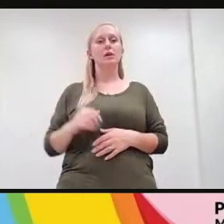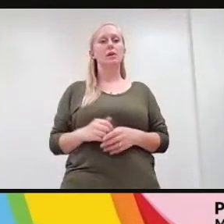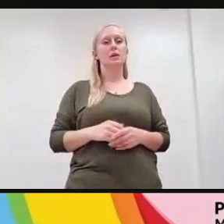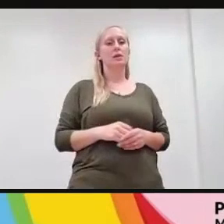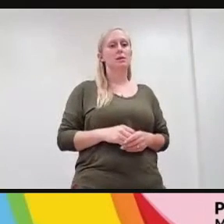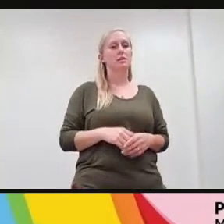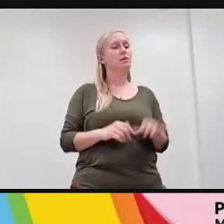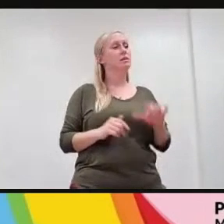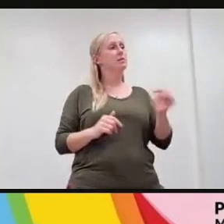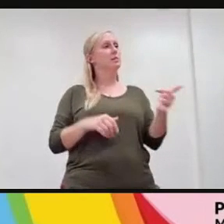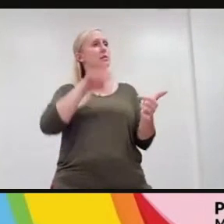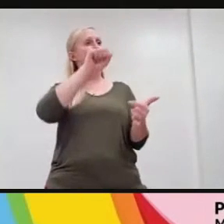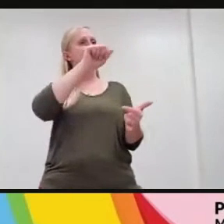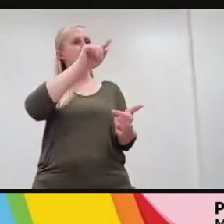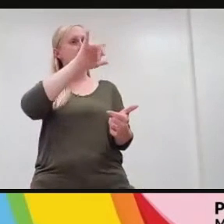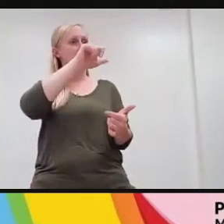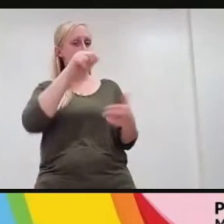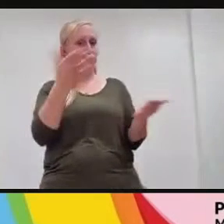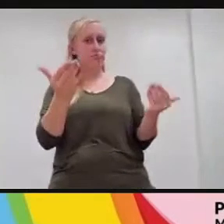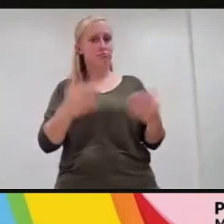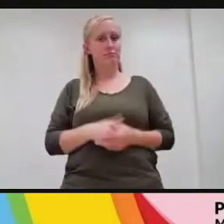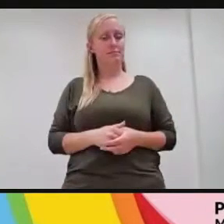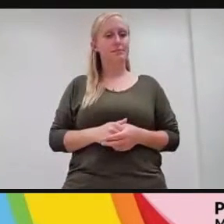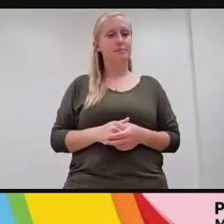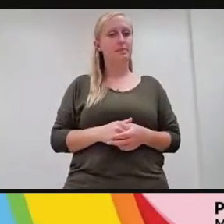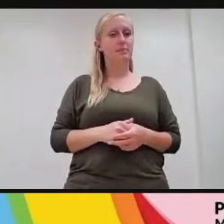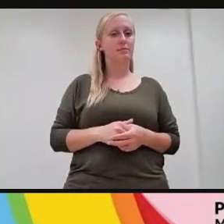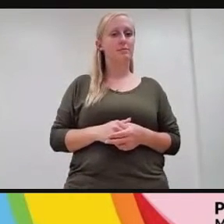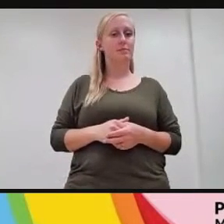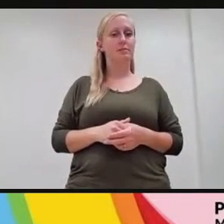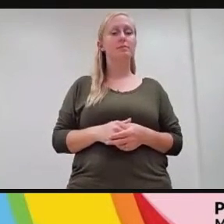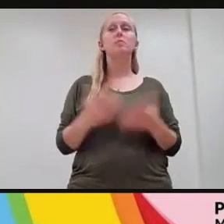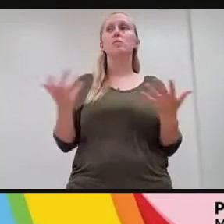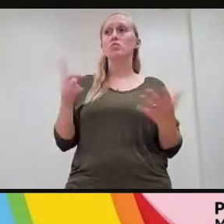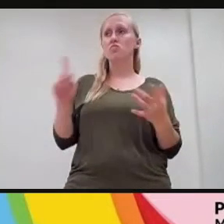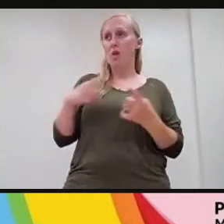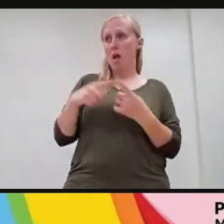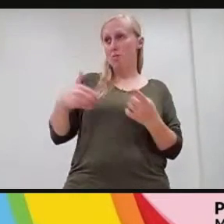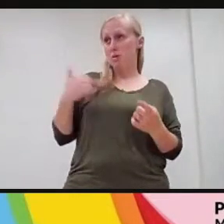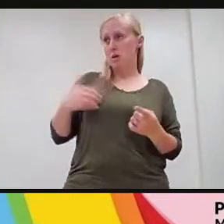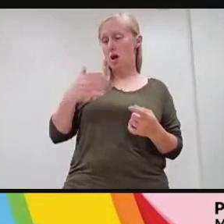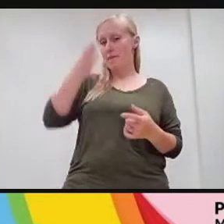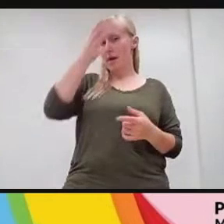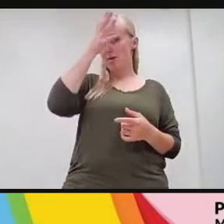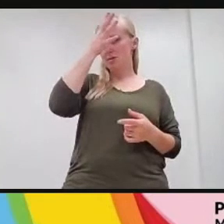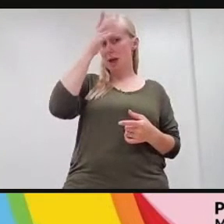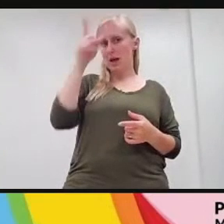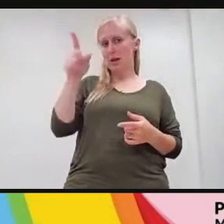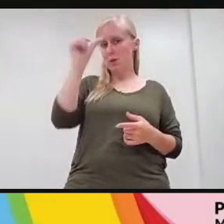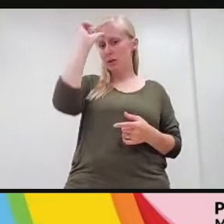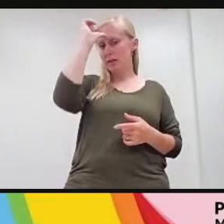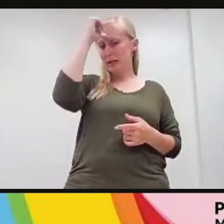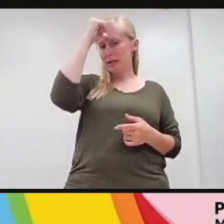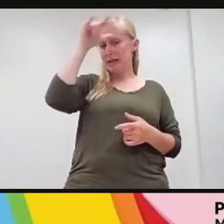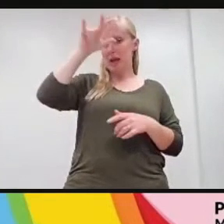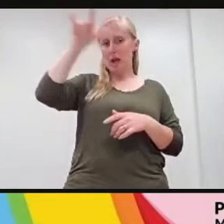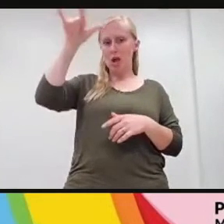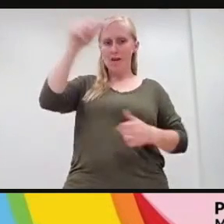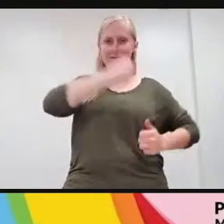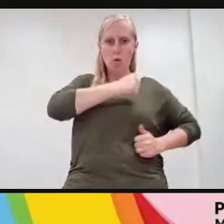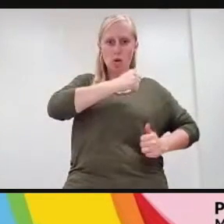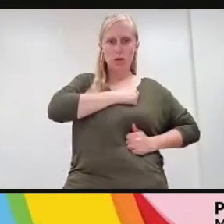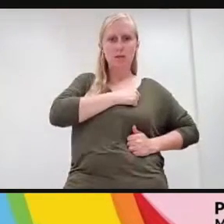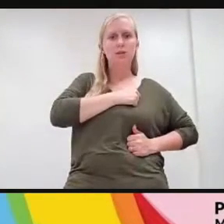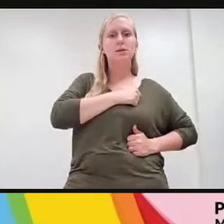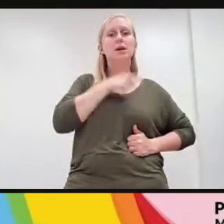Yeah. Can I go next? Well, when I was little, my dad was in the Indian Air Force, and he was stationed